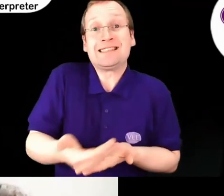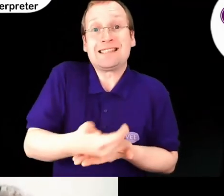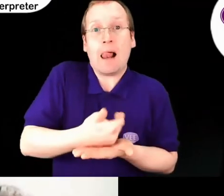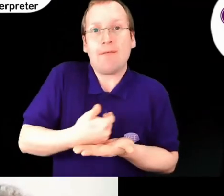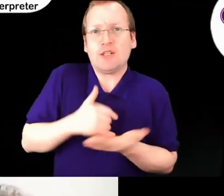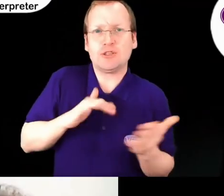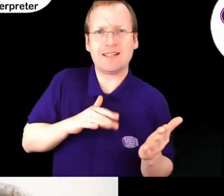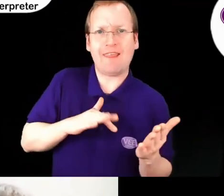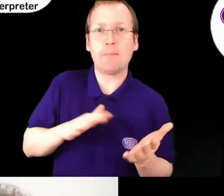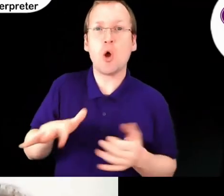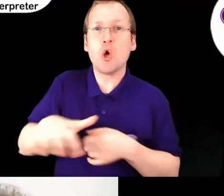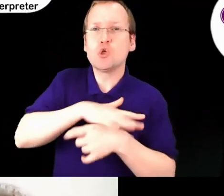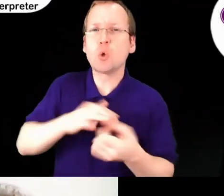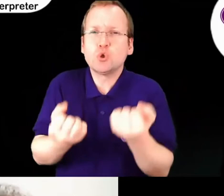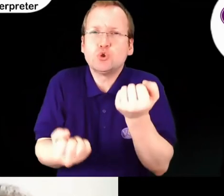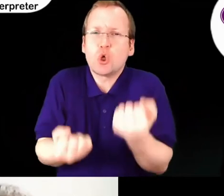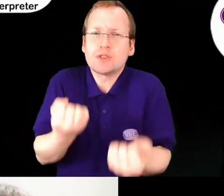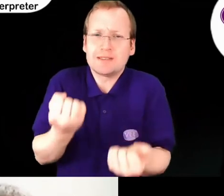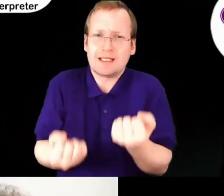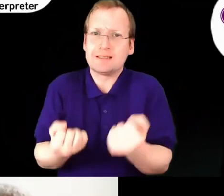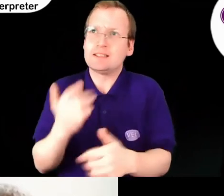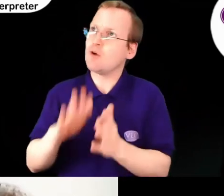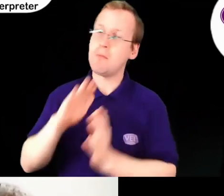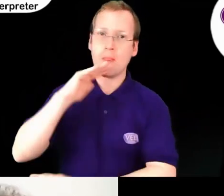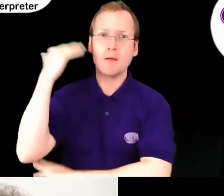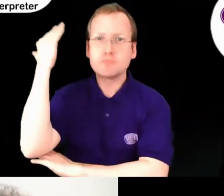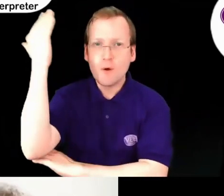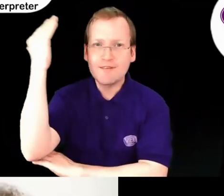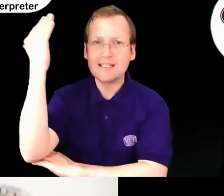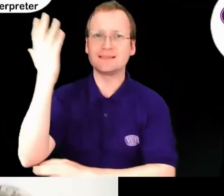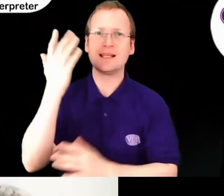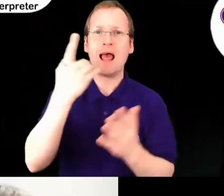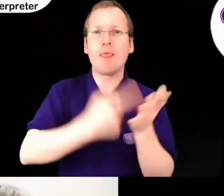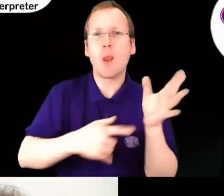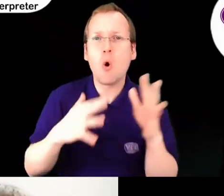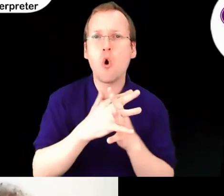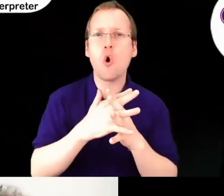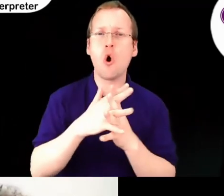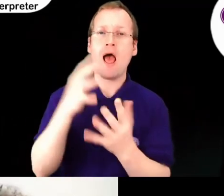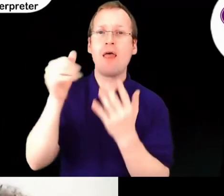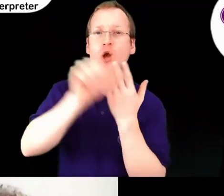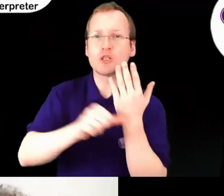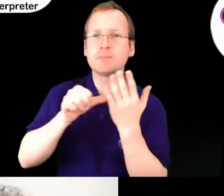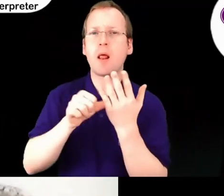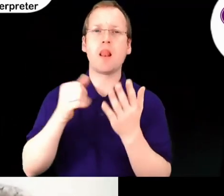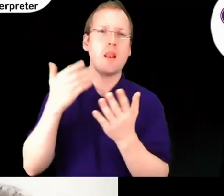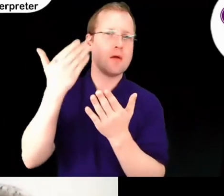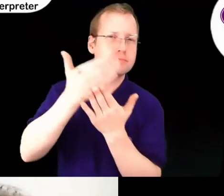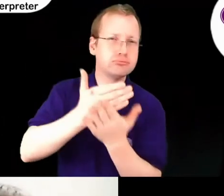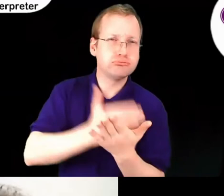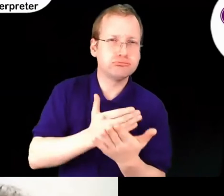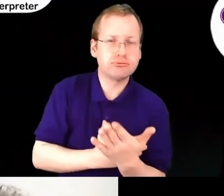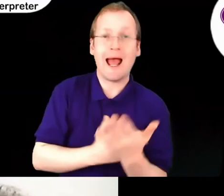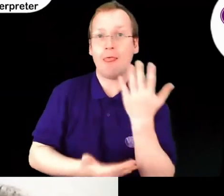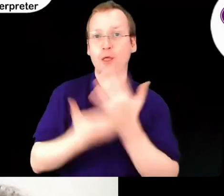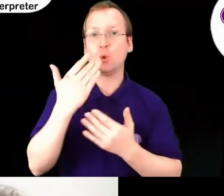social justice is shot through the prophets and the law and the gospel and the Acts and the letters of the New